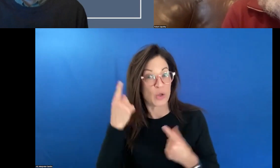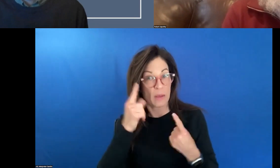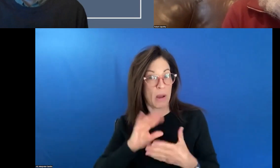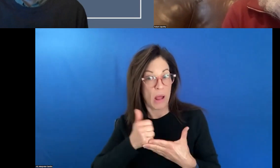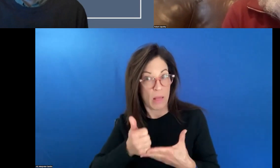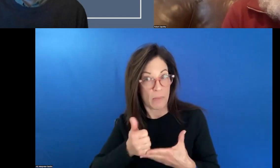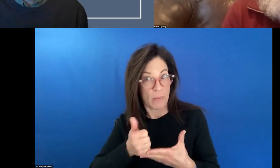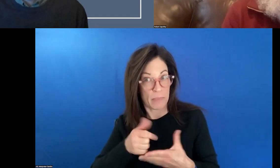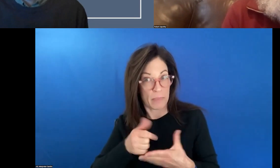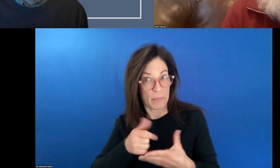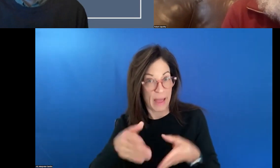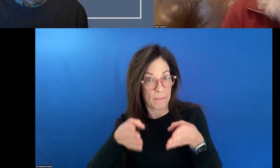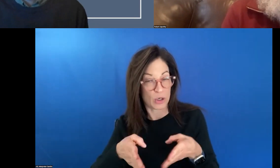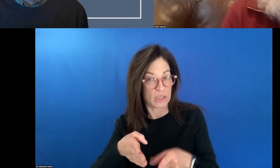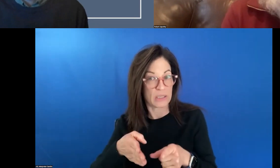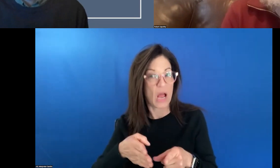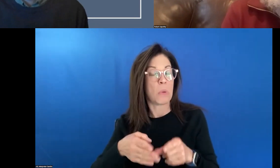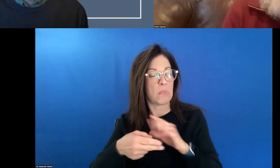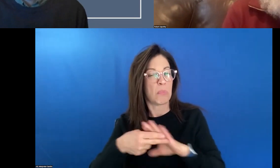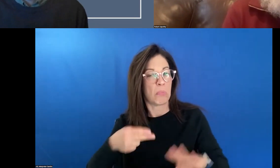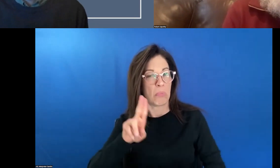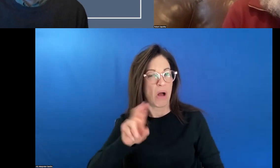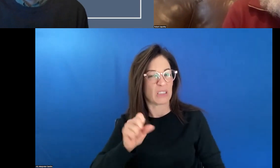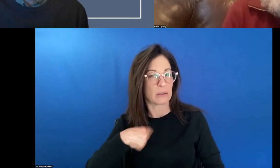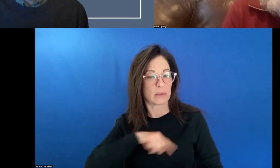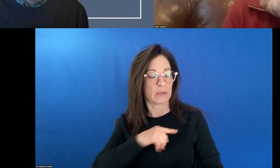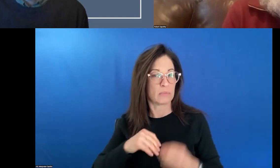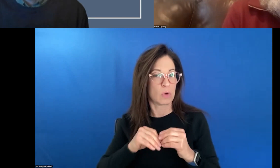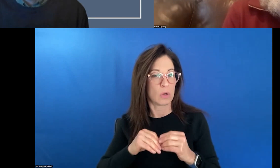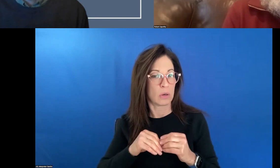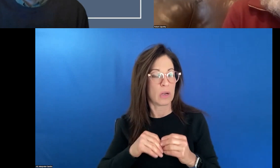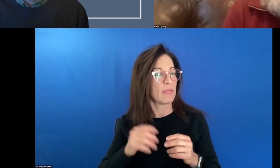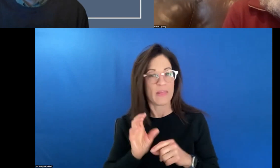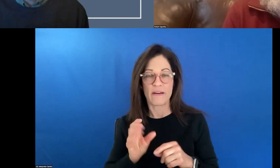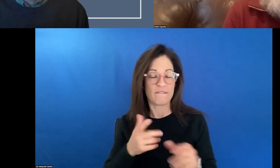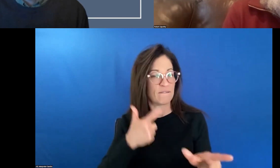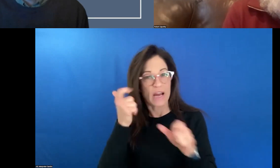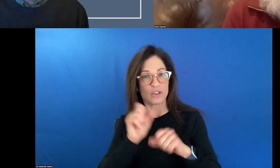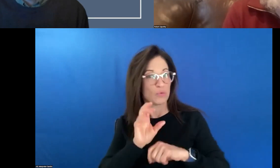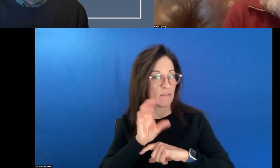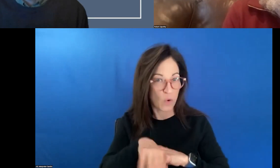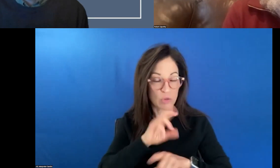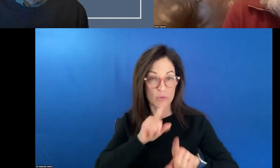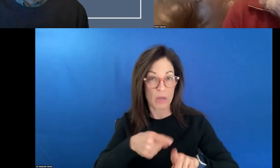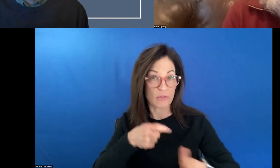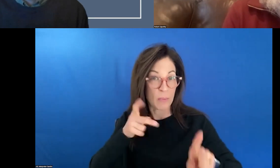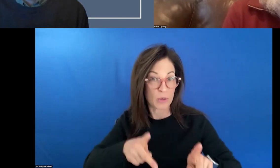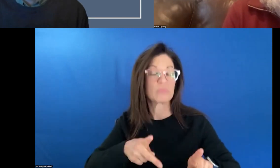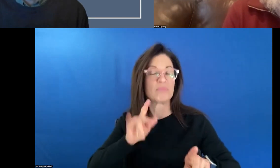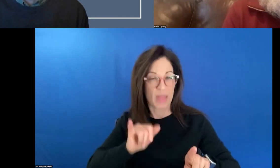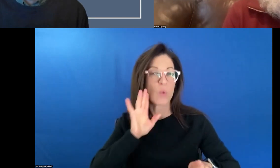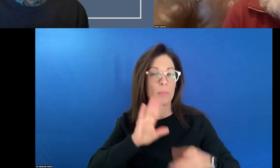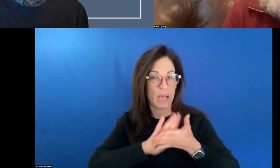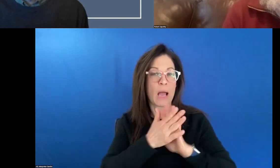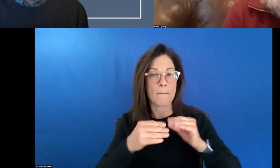they count as an us, the faster you force a response out of the person, the more pro-social it's going to be, the